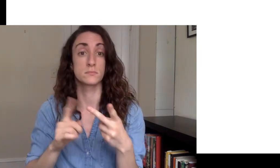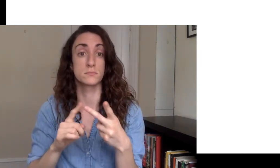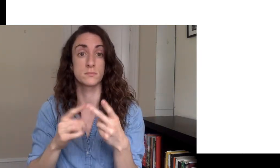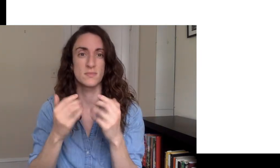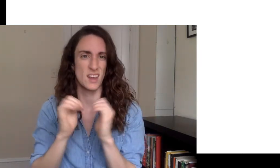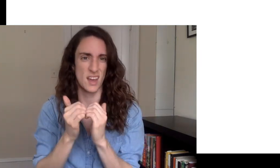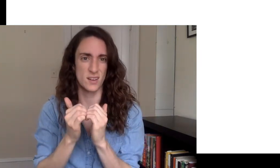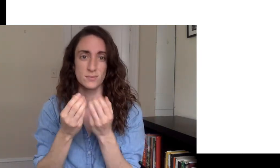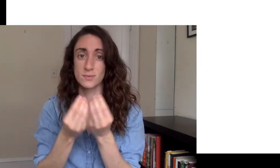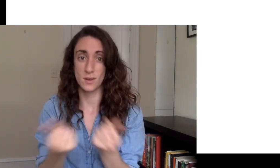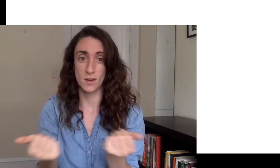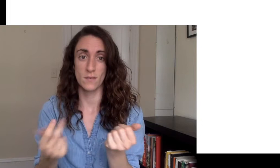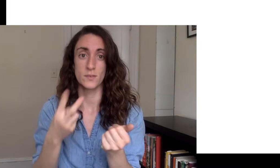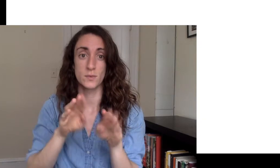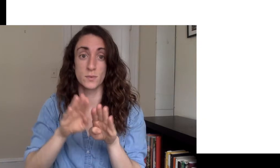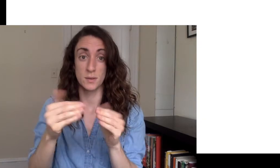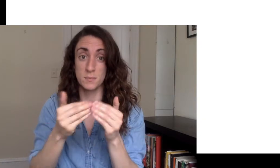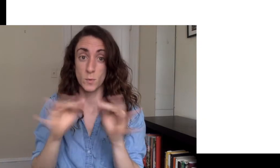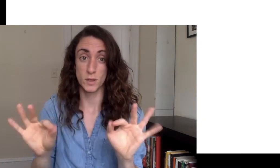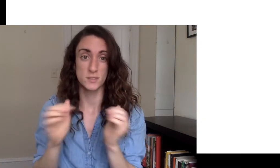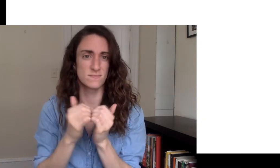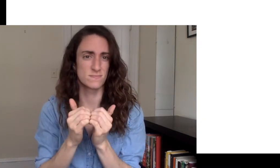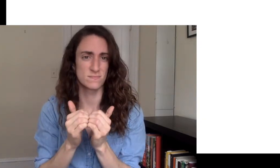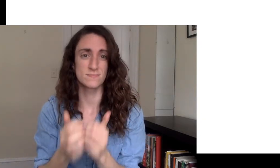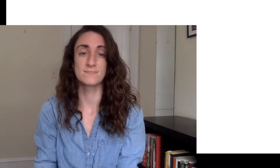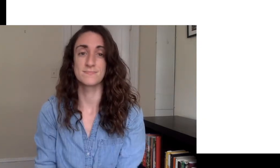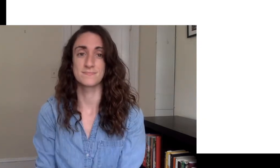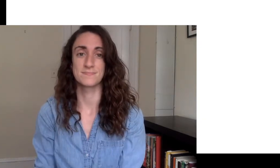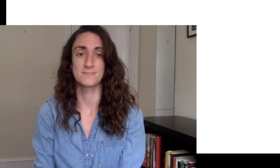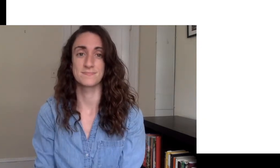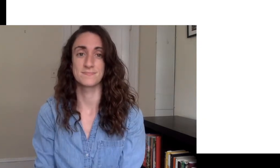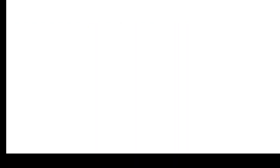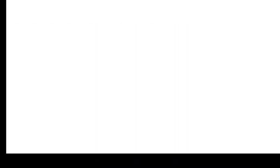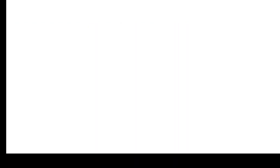And second, how can we solve two-step equations?